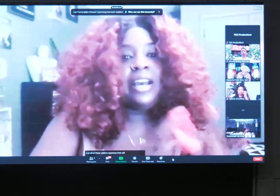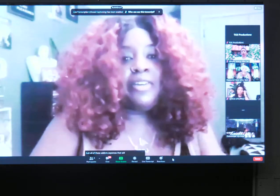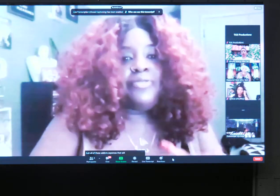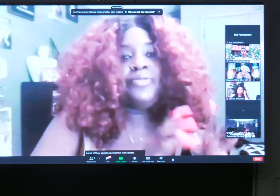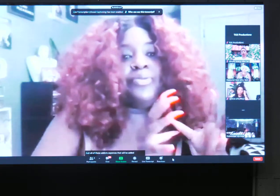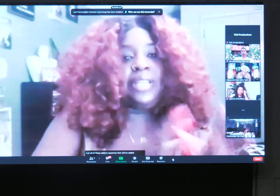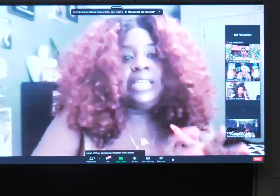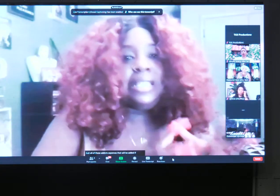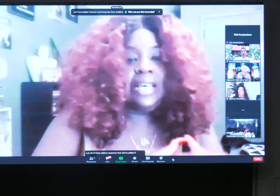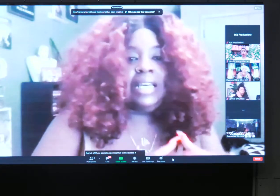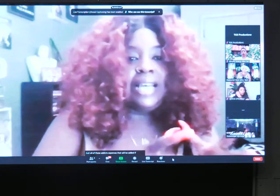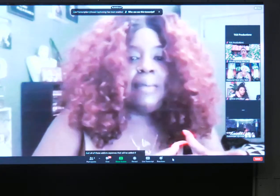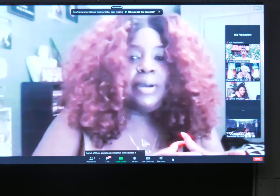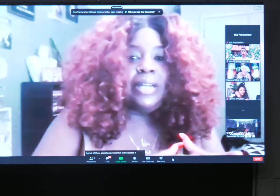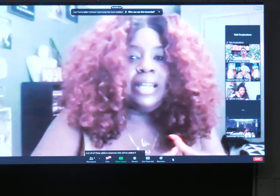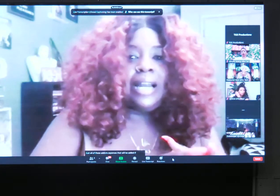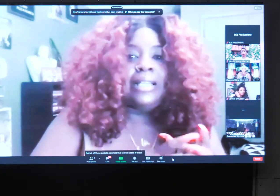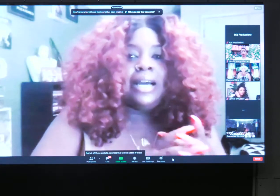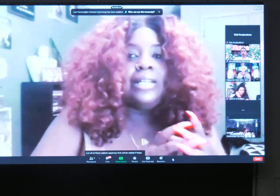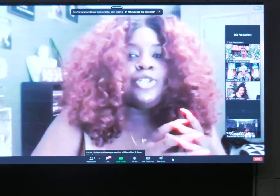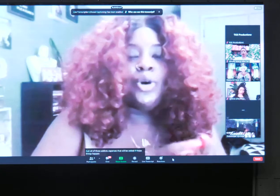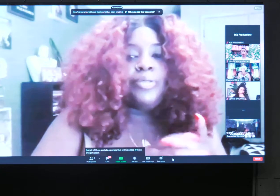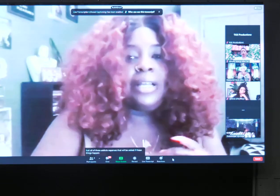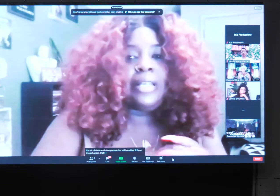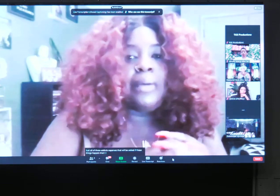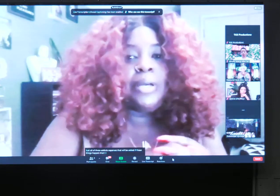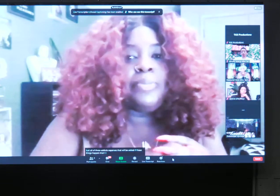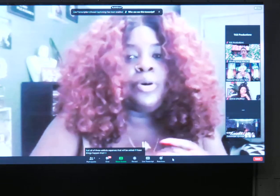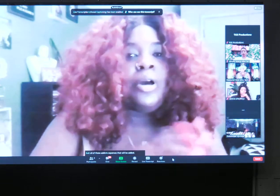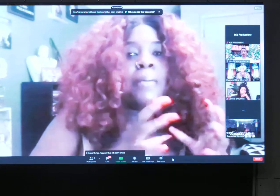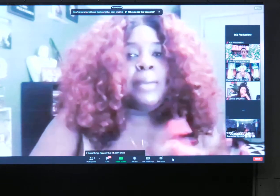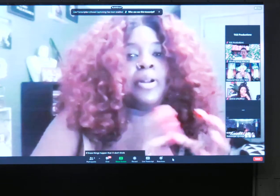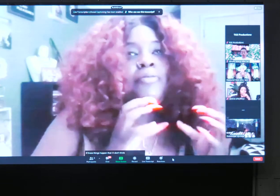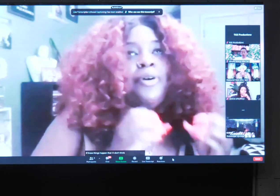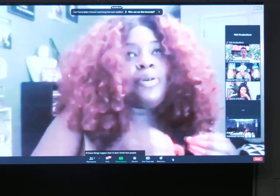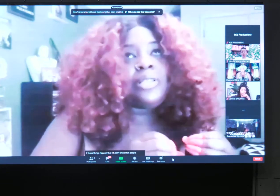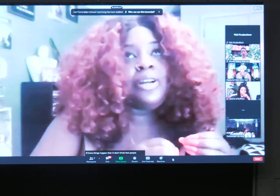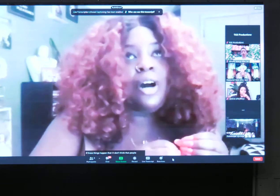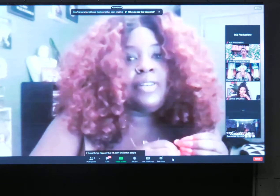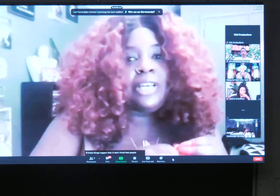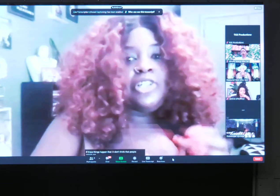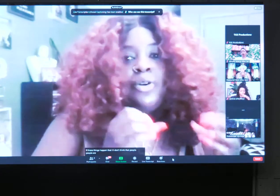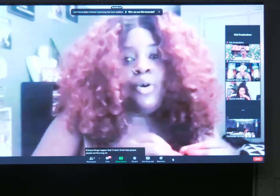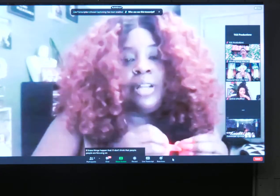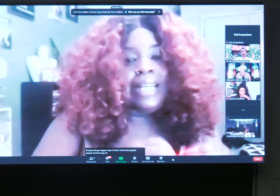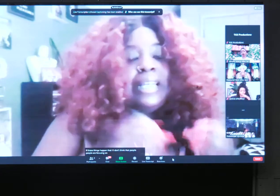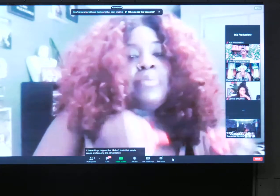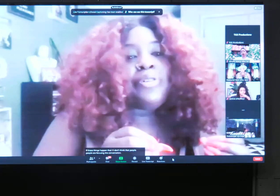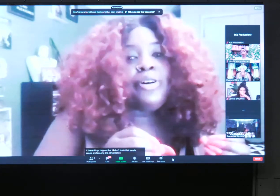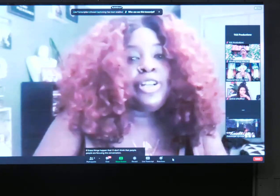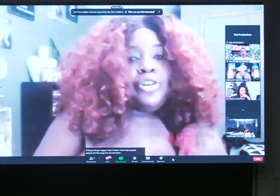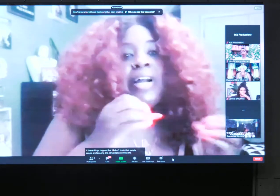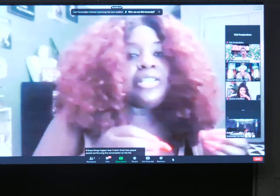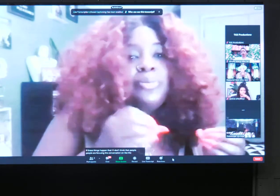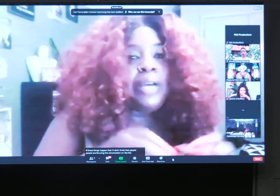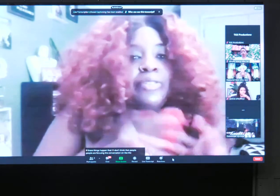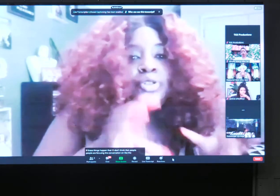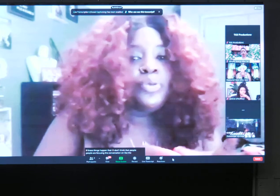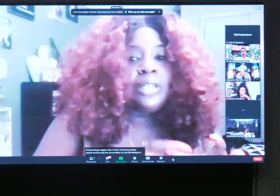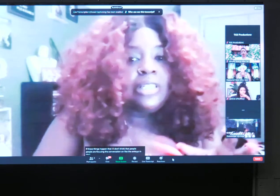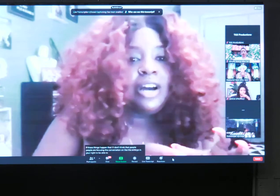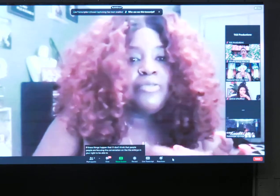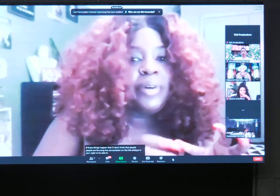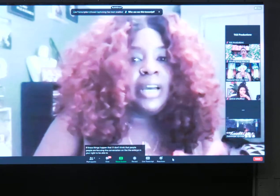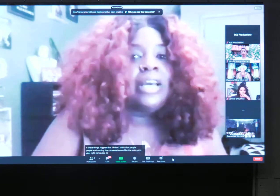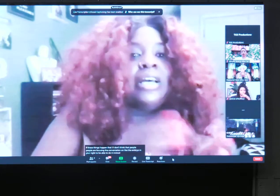added if these things happen, that I don't think that people are focusing the conversation on like the embryo and your right to be able to do it